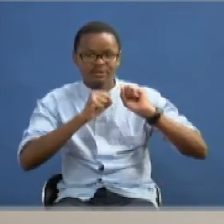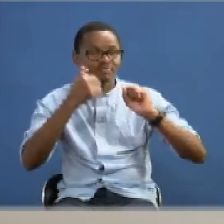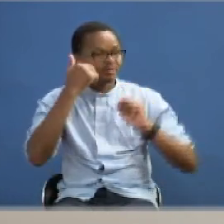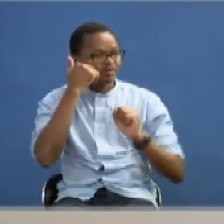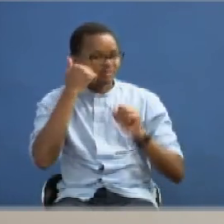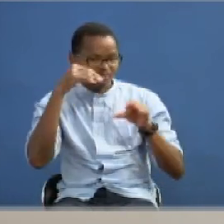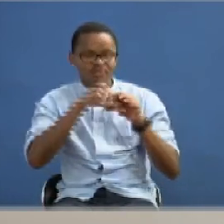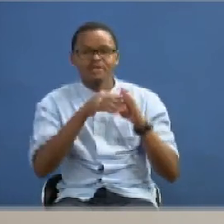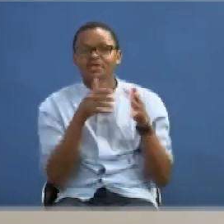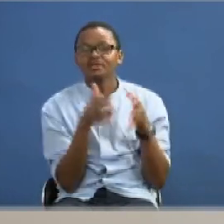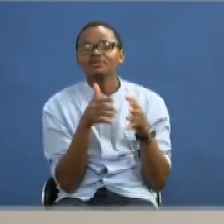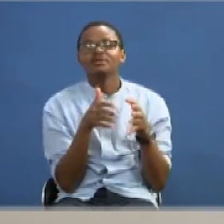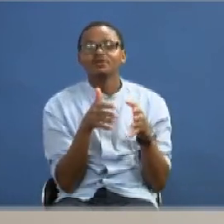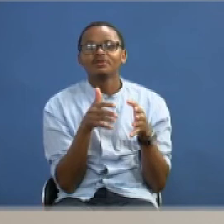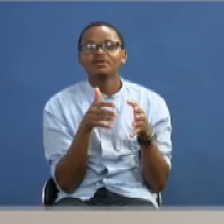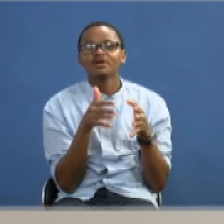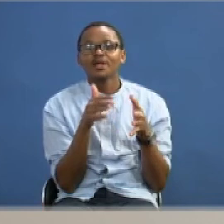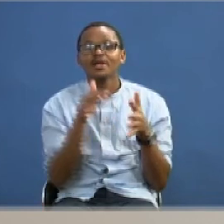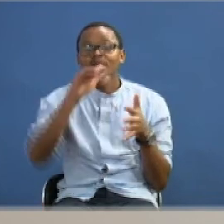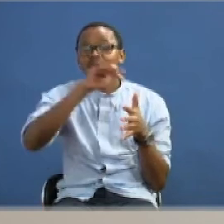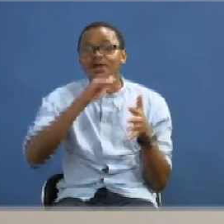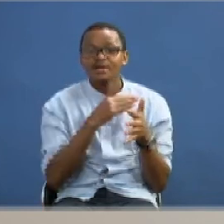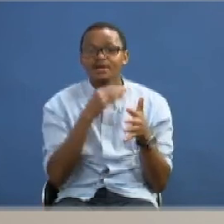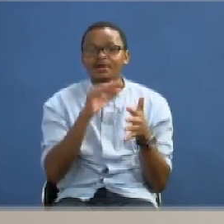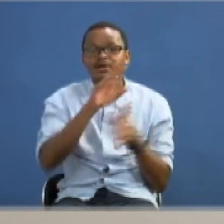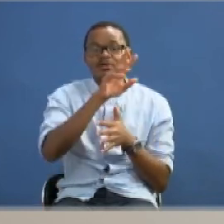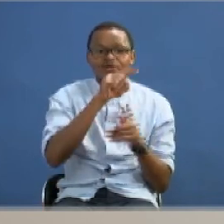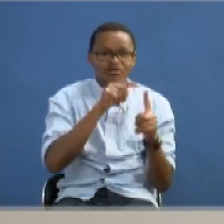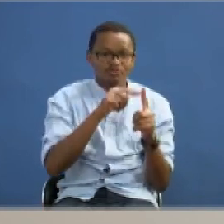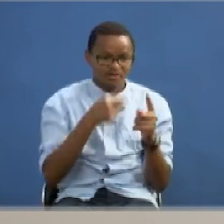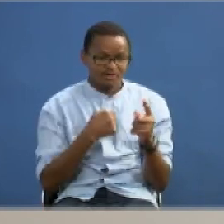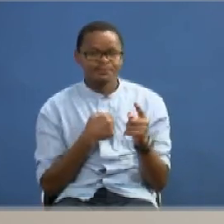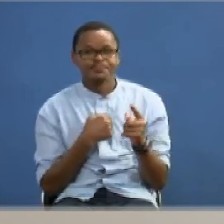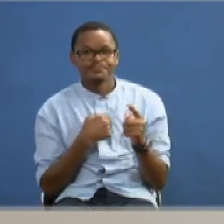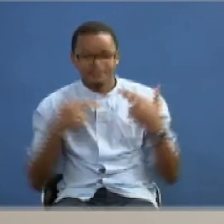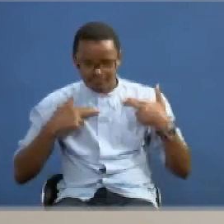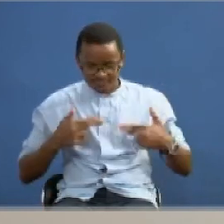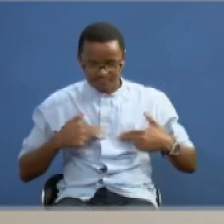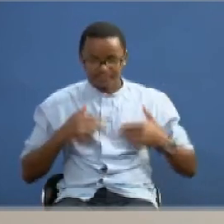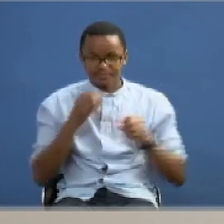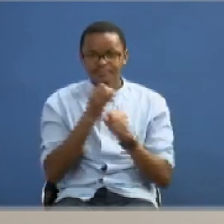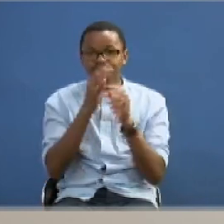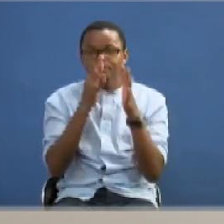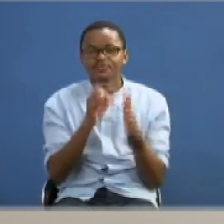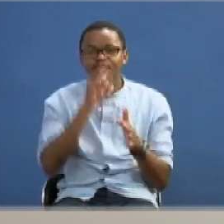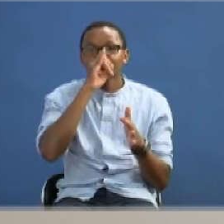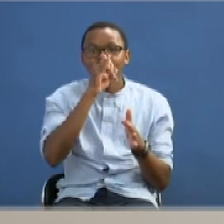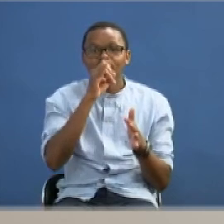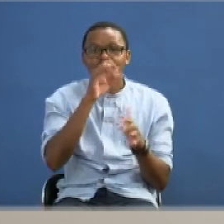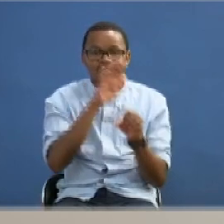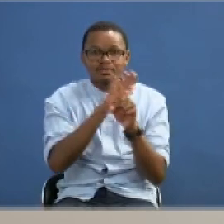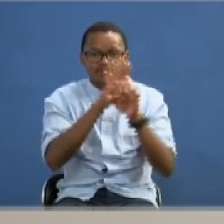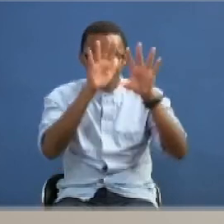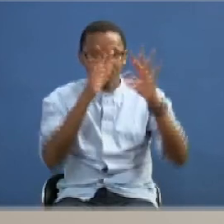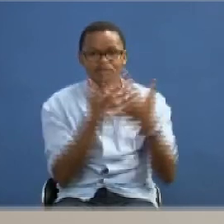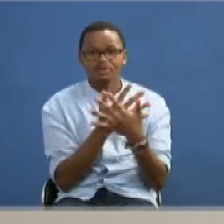within these hotspots. Mm-hmm. And to me, as a health professional, it is the most important thing